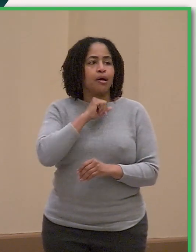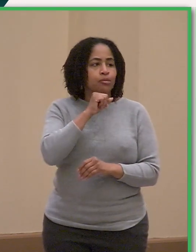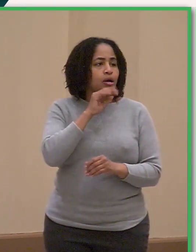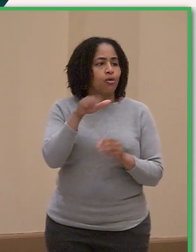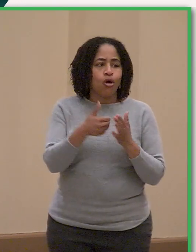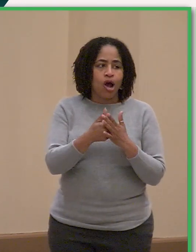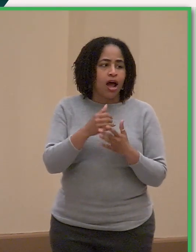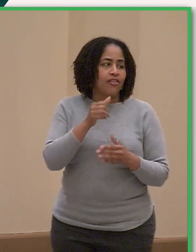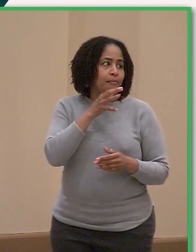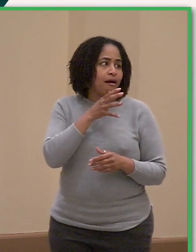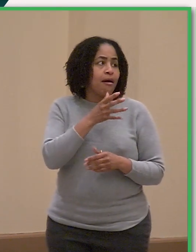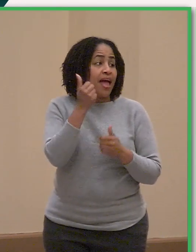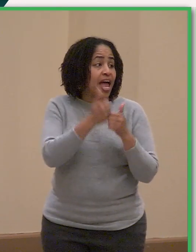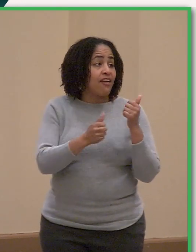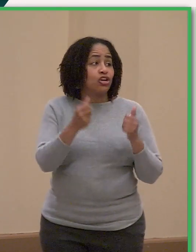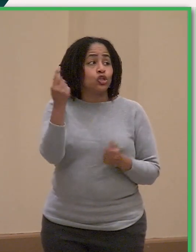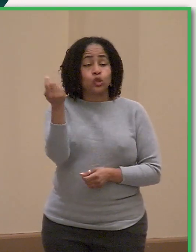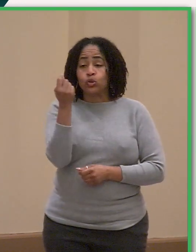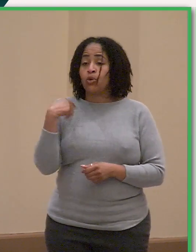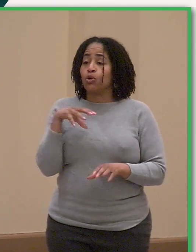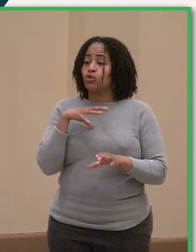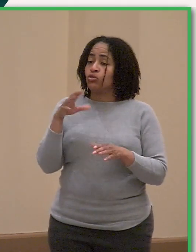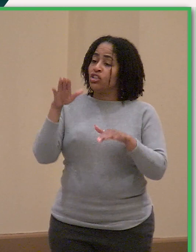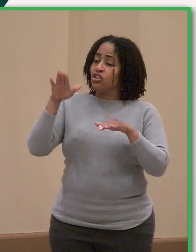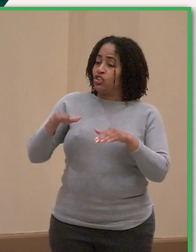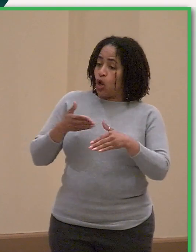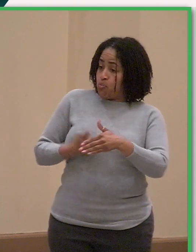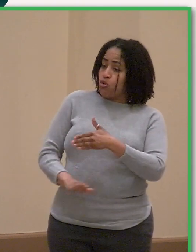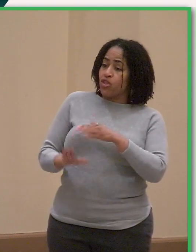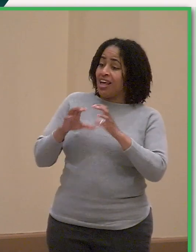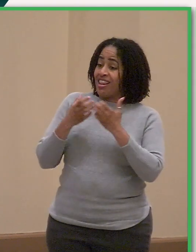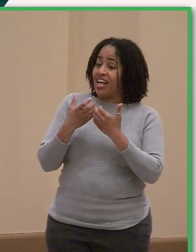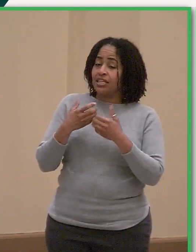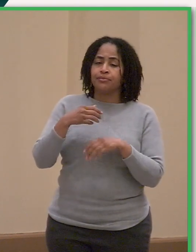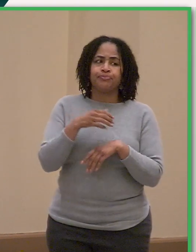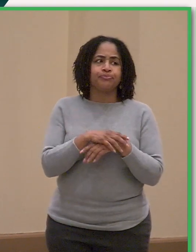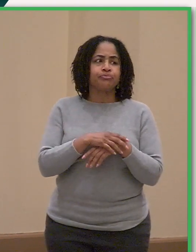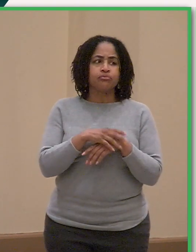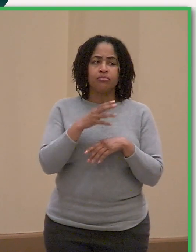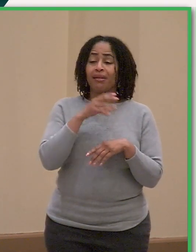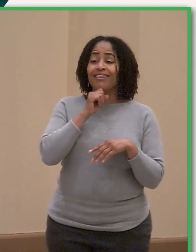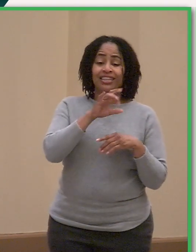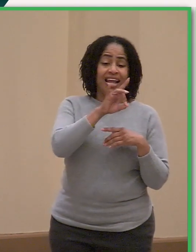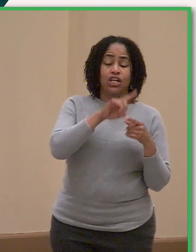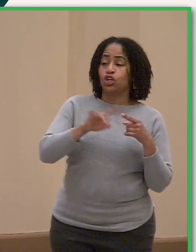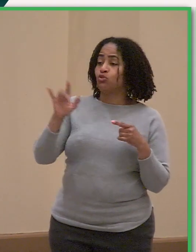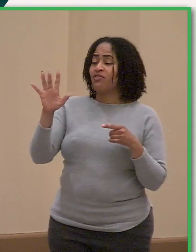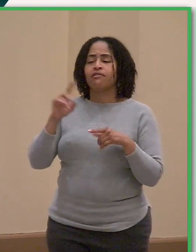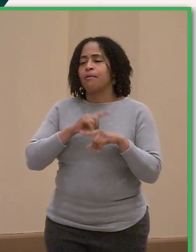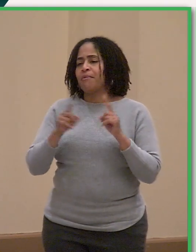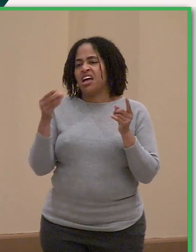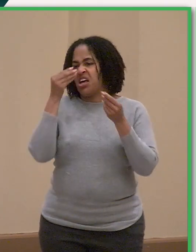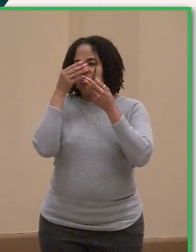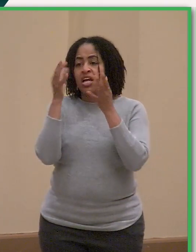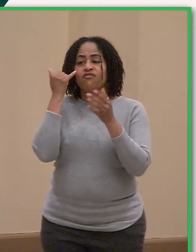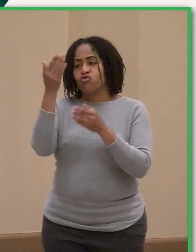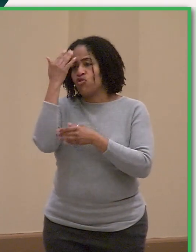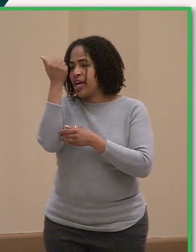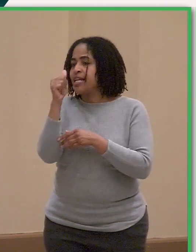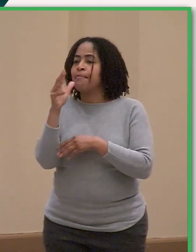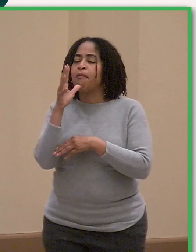moms. And also, every Tuesday, we do childbirthing class. Now, my age limit is up to 25, but I don't turn anyone away. So if you know a mom